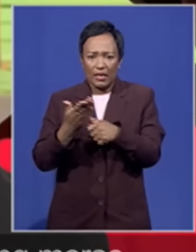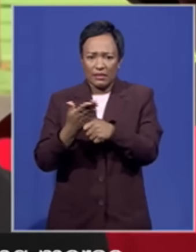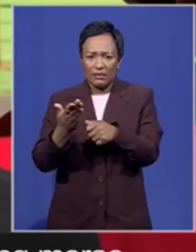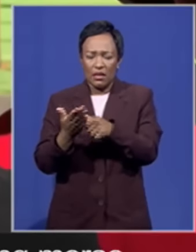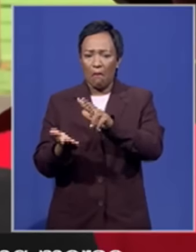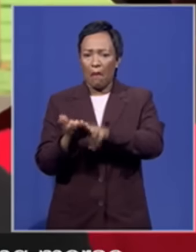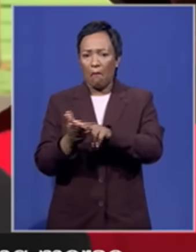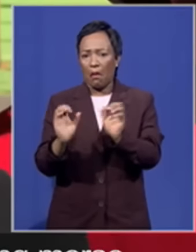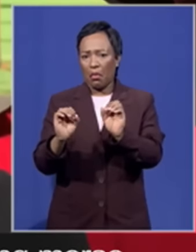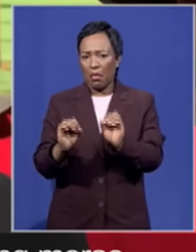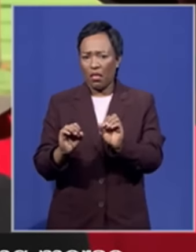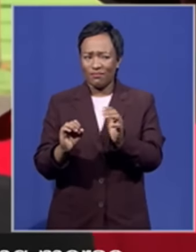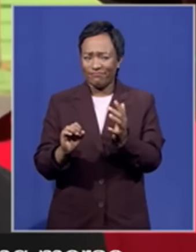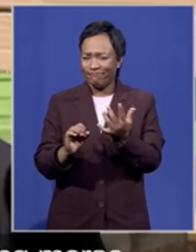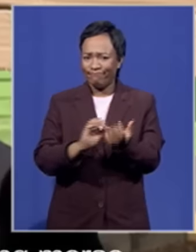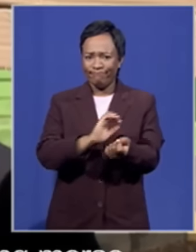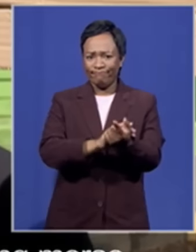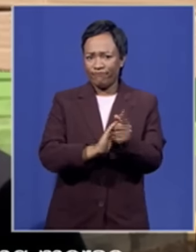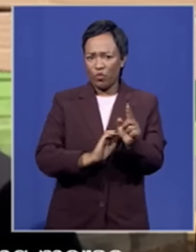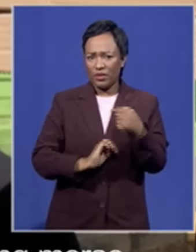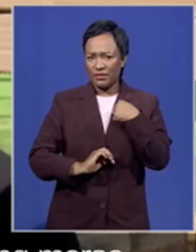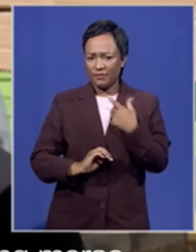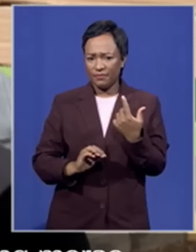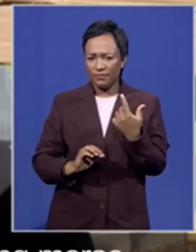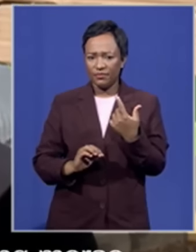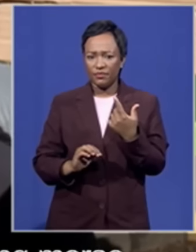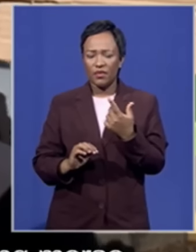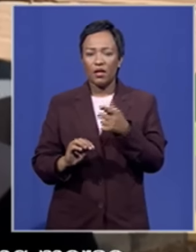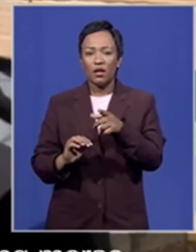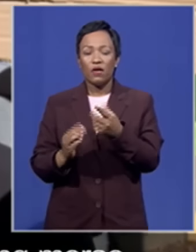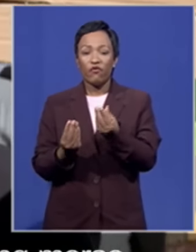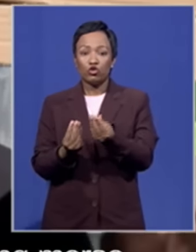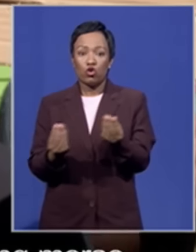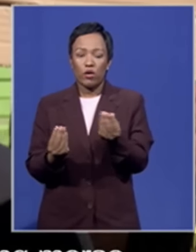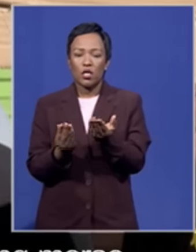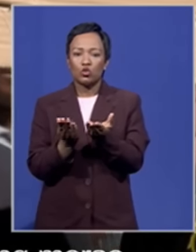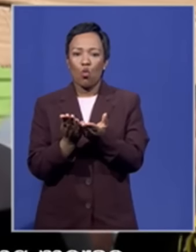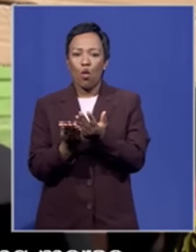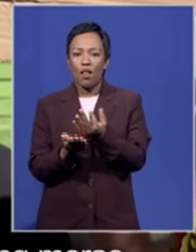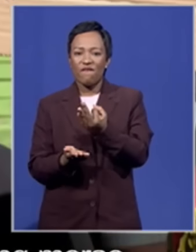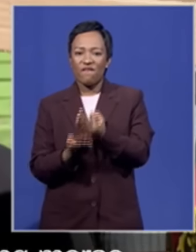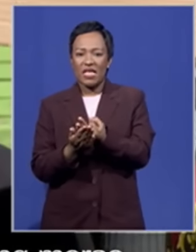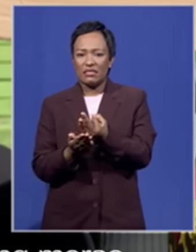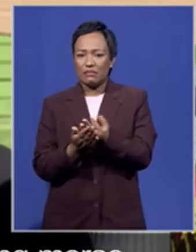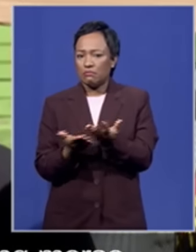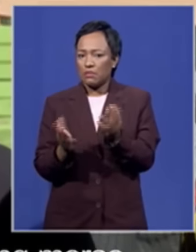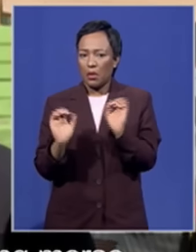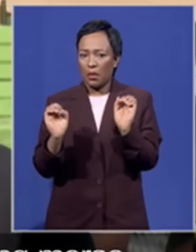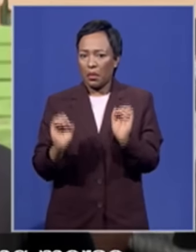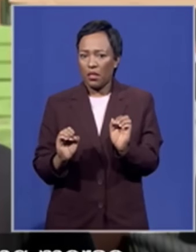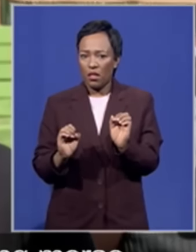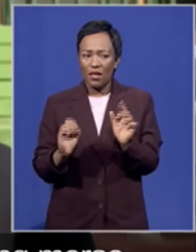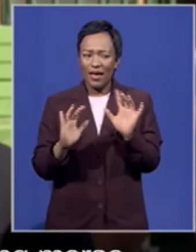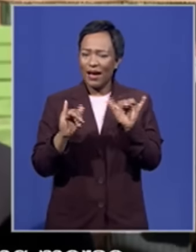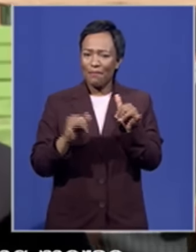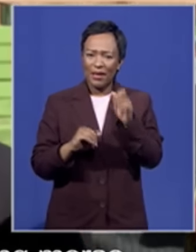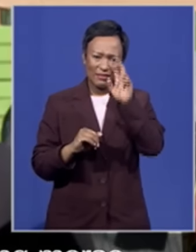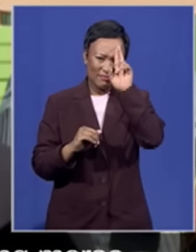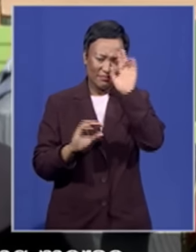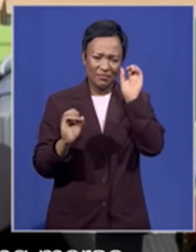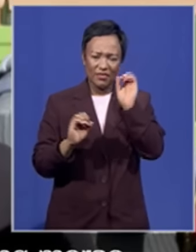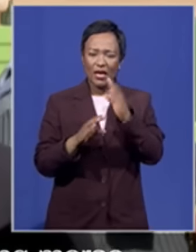approviwa go tle go diragala eng ka rona ga rena tšhelete di school fees company ga re naganele gore ra go tshela yang